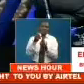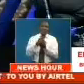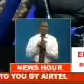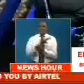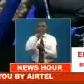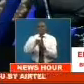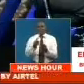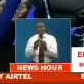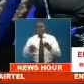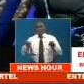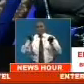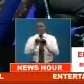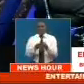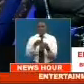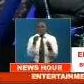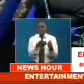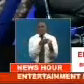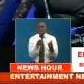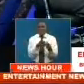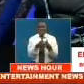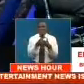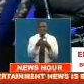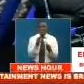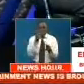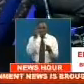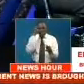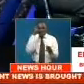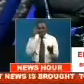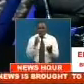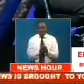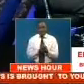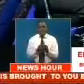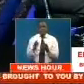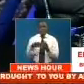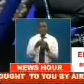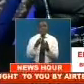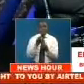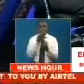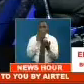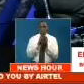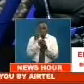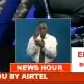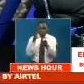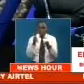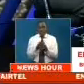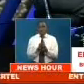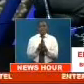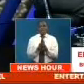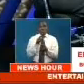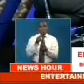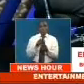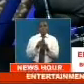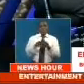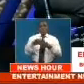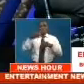that. Let's look at the music landscape. Do you think the environment is conducive for budding artists like you